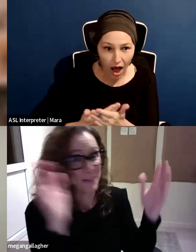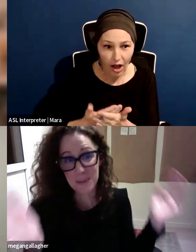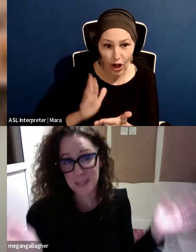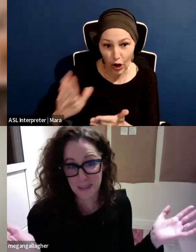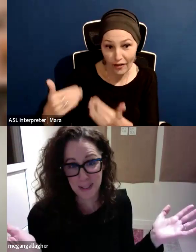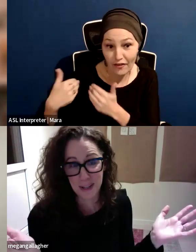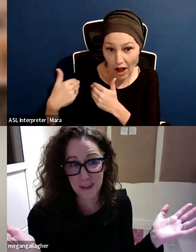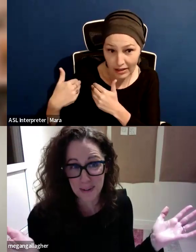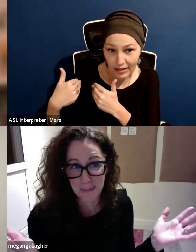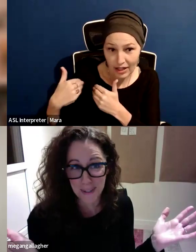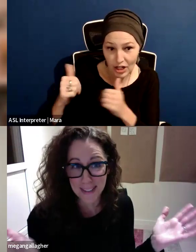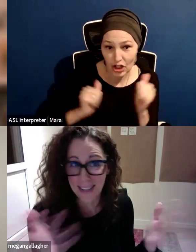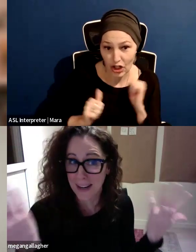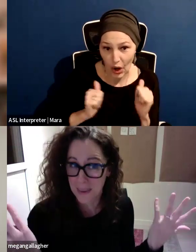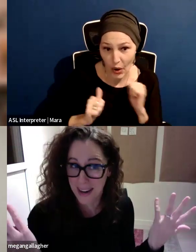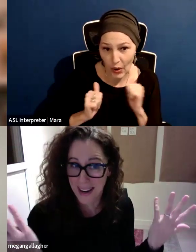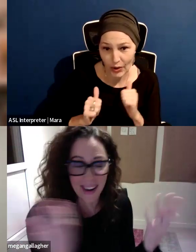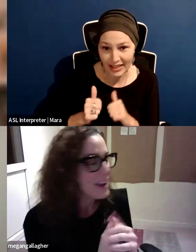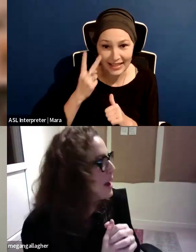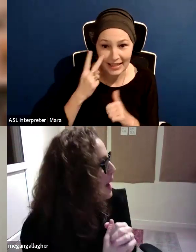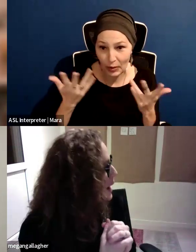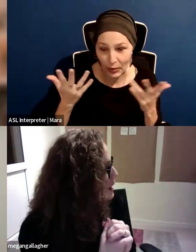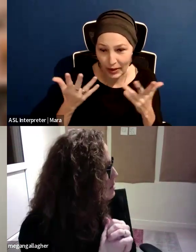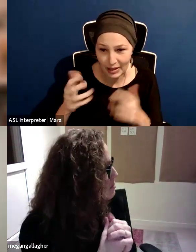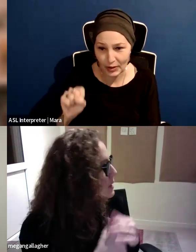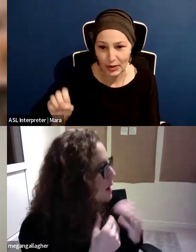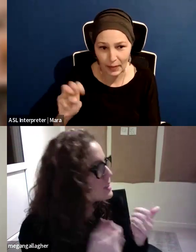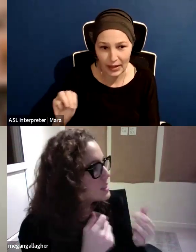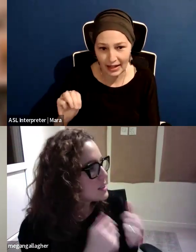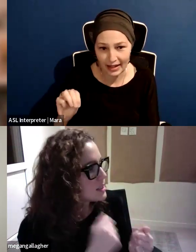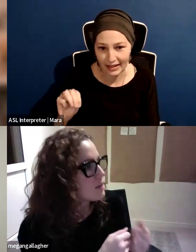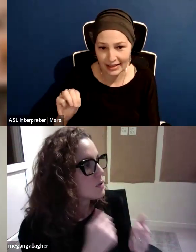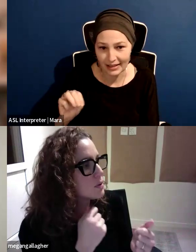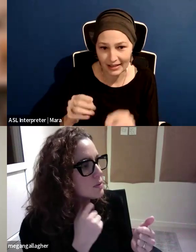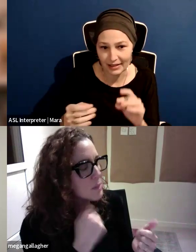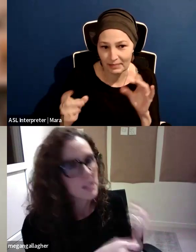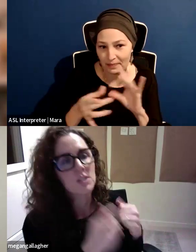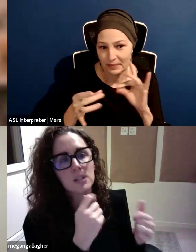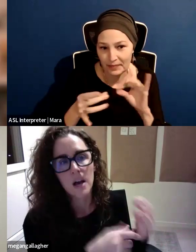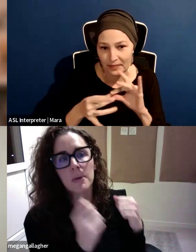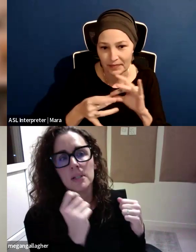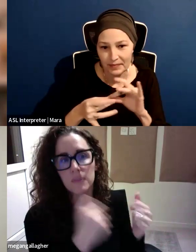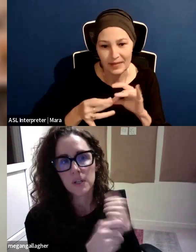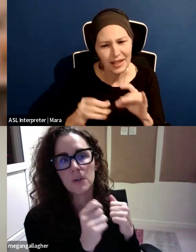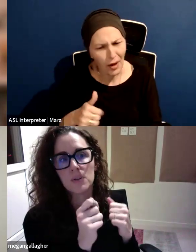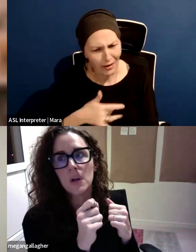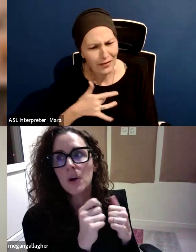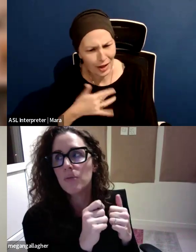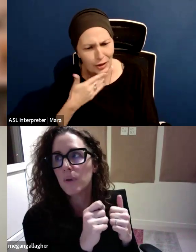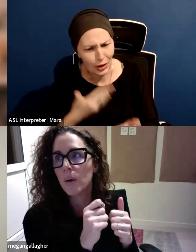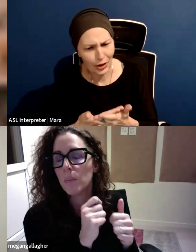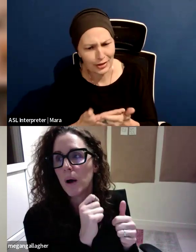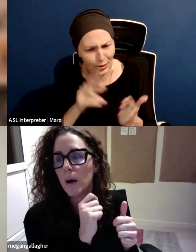yourself, because everyone seems to love all her fault. Like, okay. But I've seen several messages, comments,